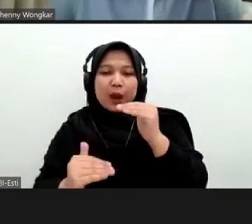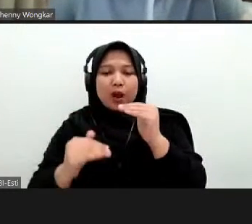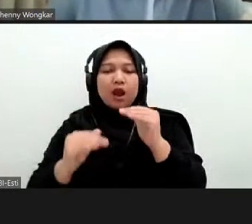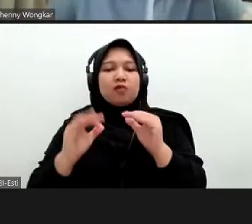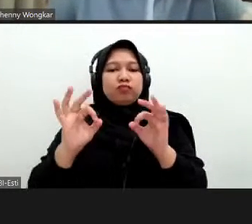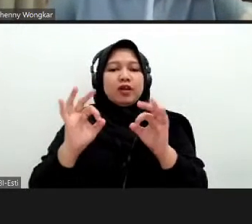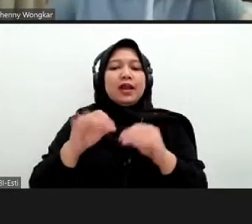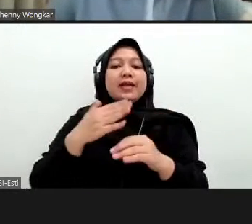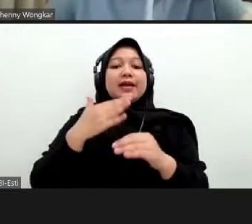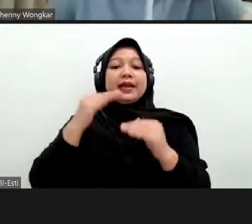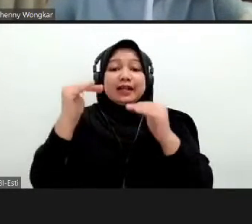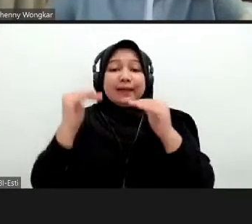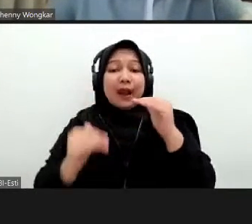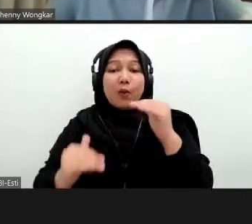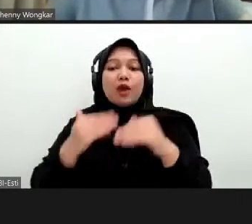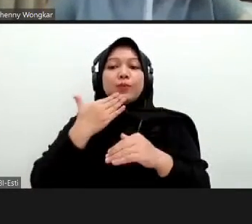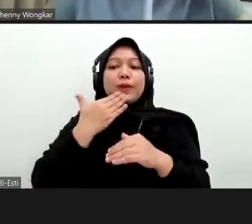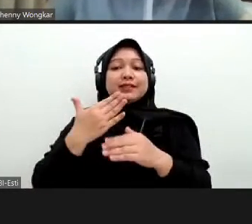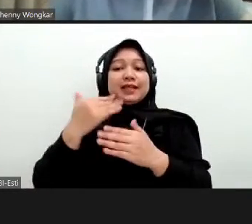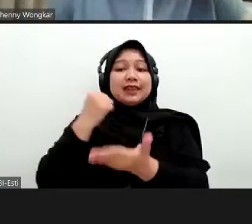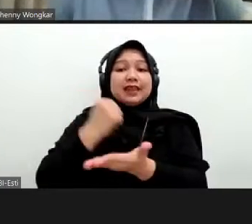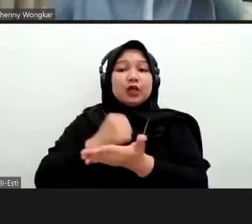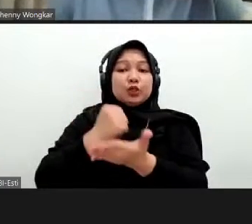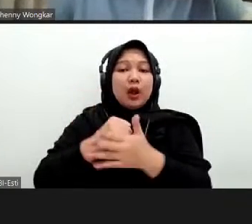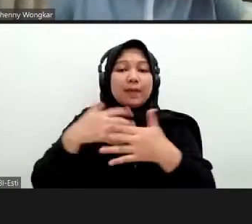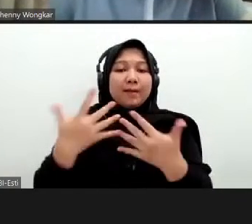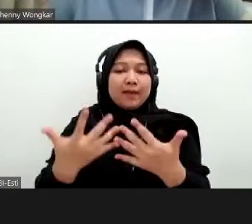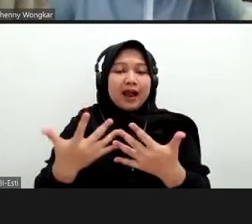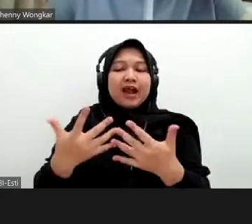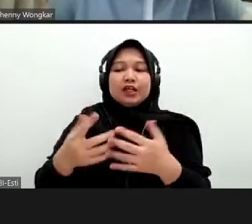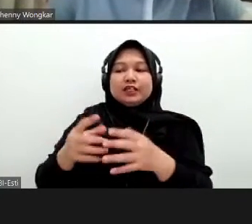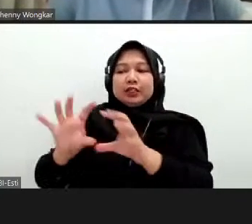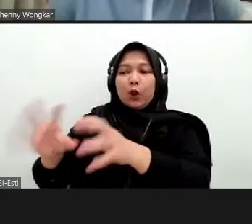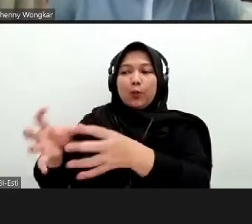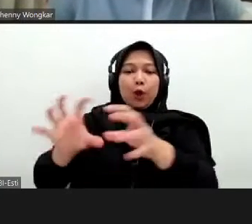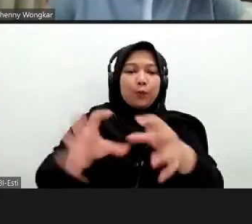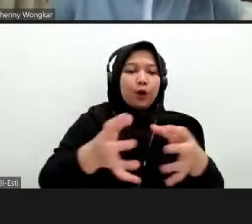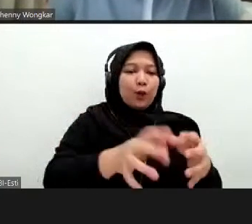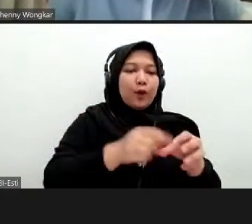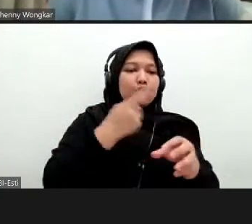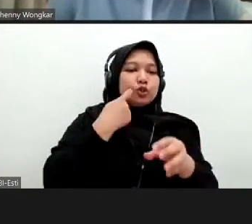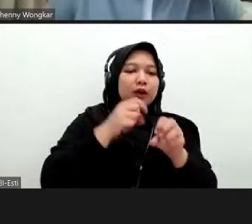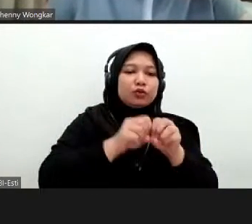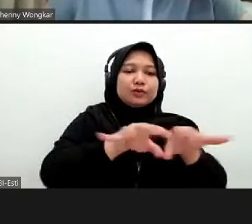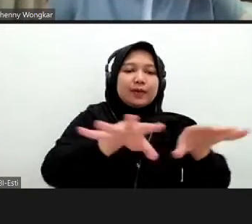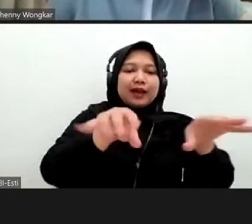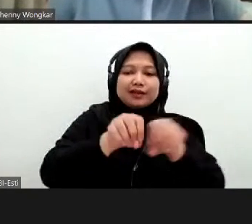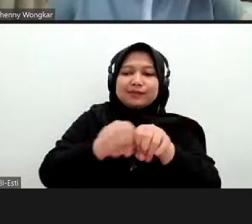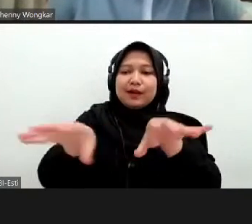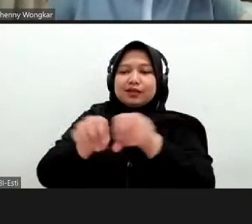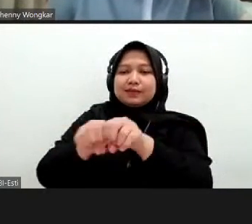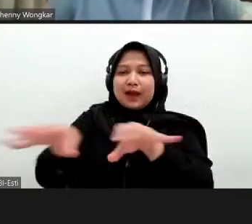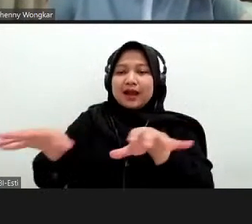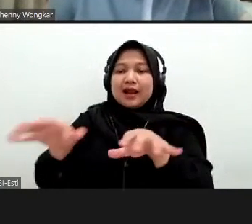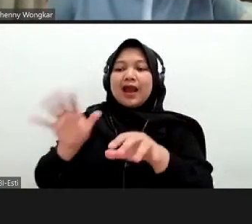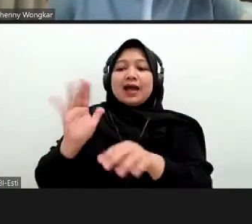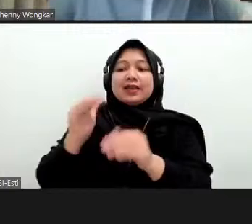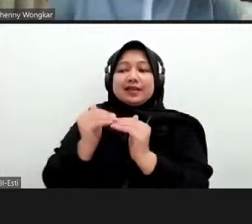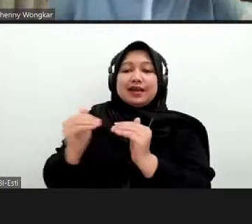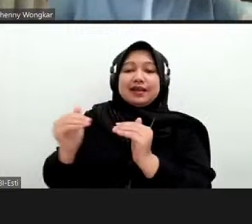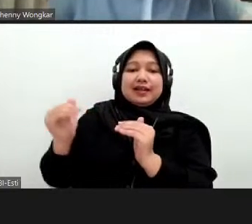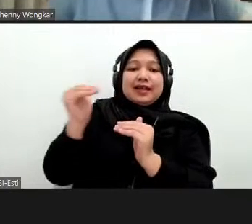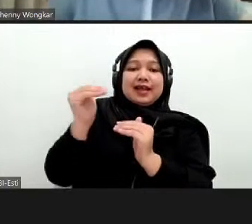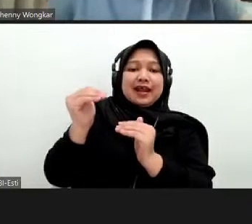layer. The lowest one is someone who is responsible to spread the issue in some